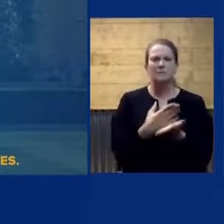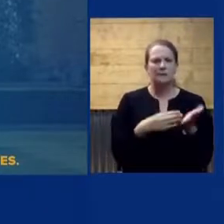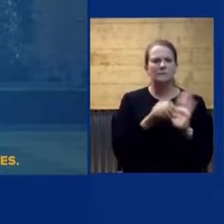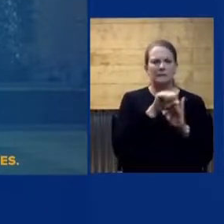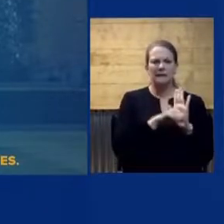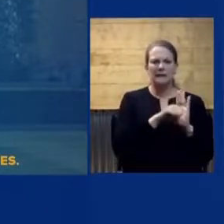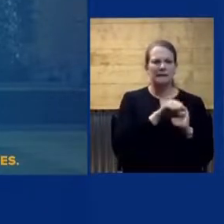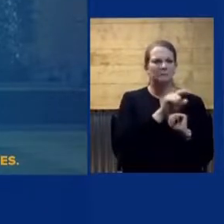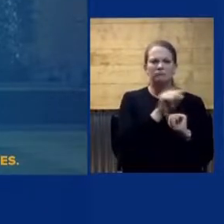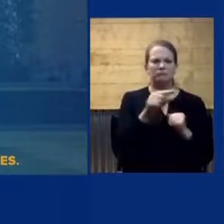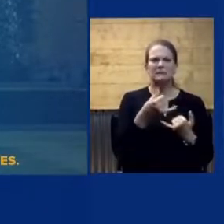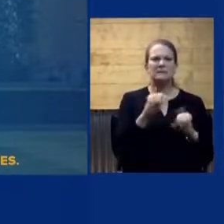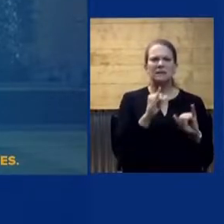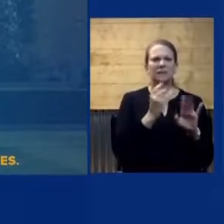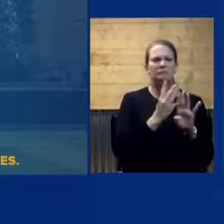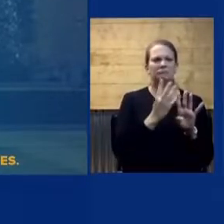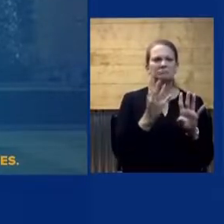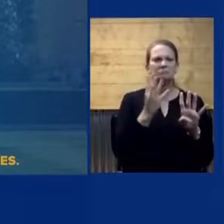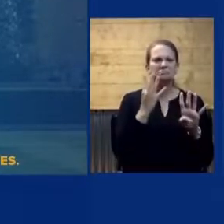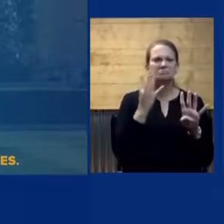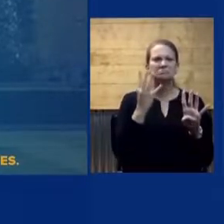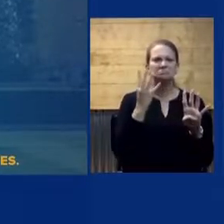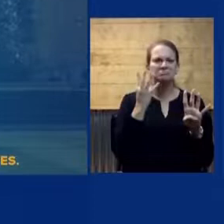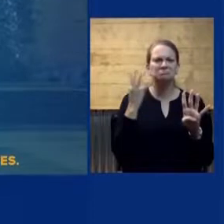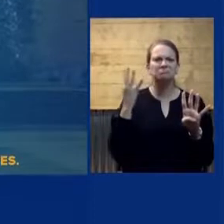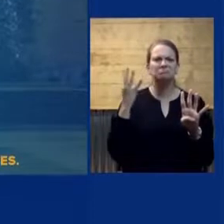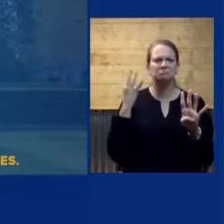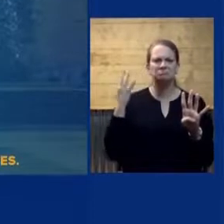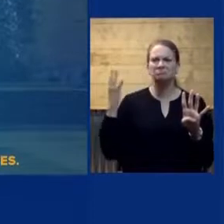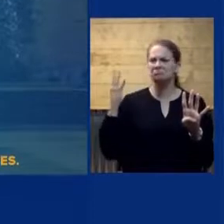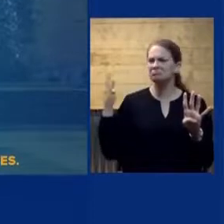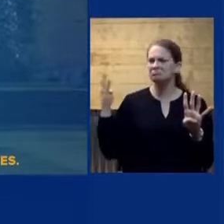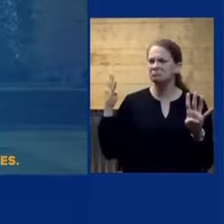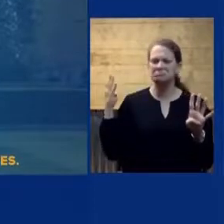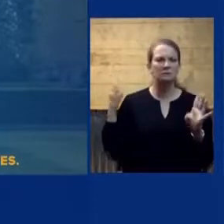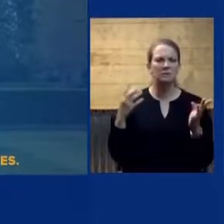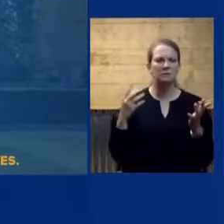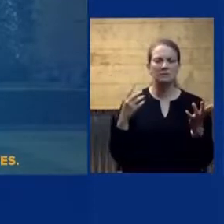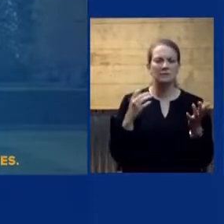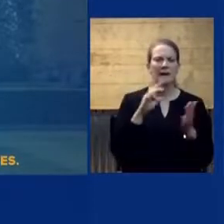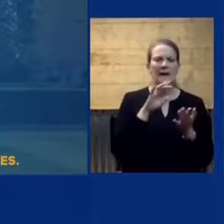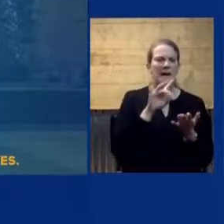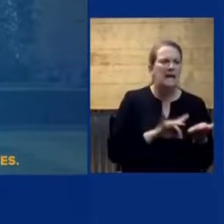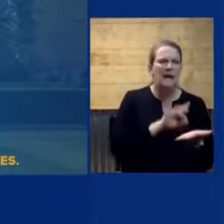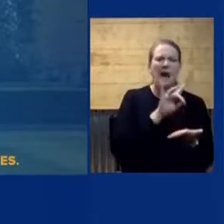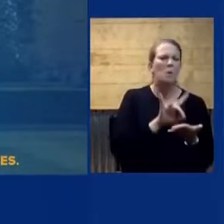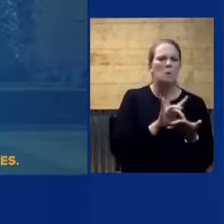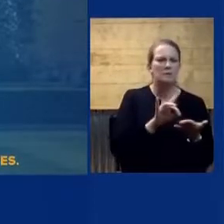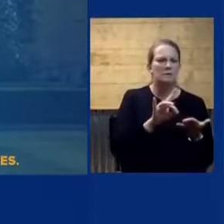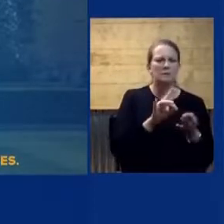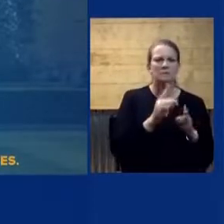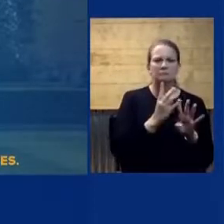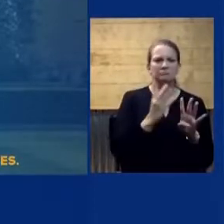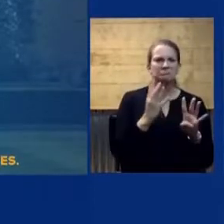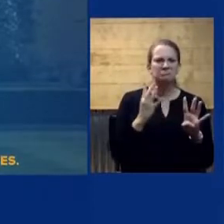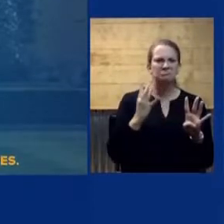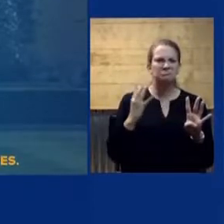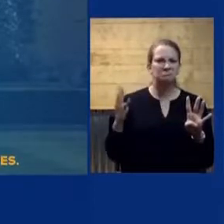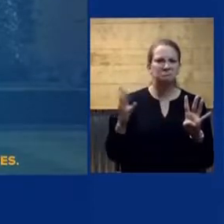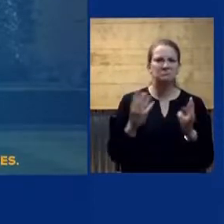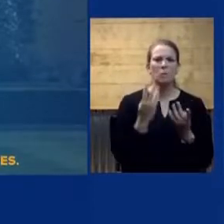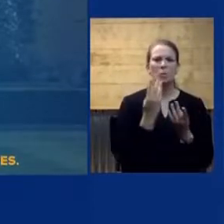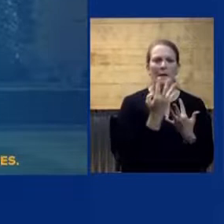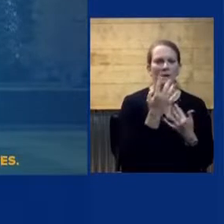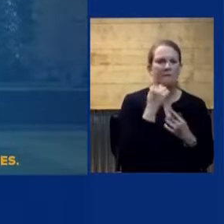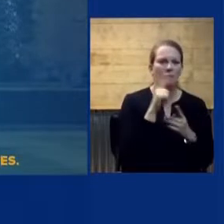people are waiting online 8 hours, lines miles long to get testing. We